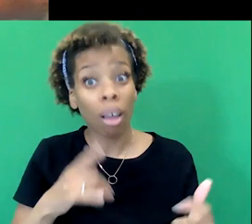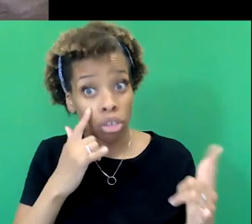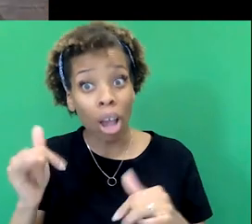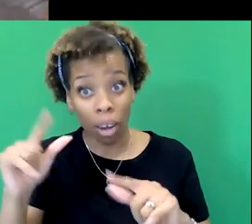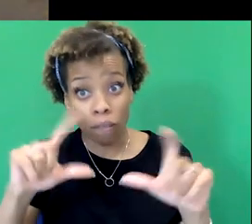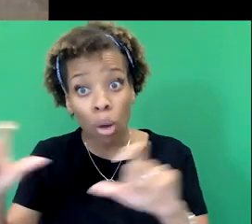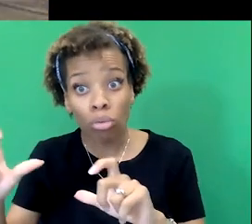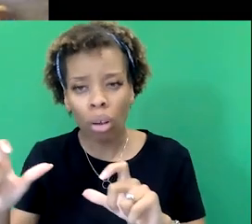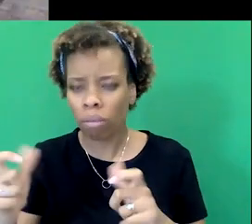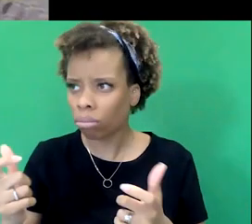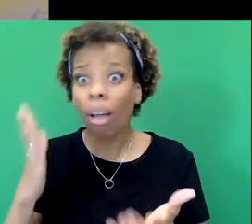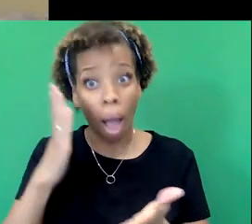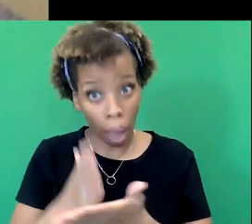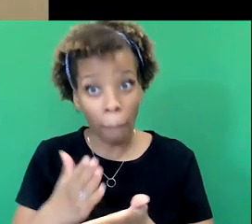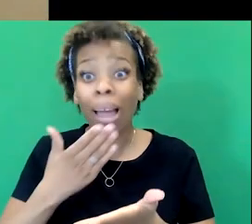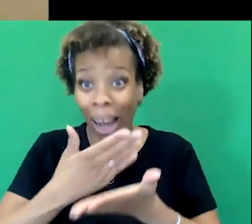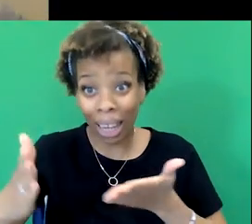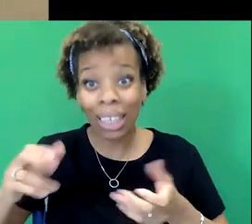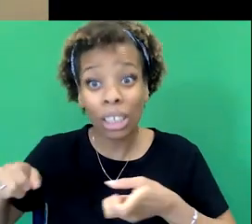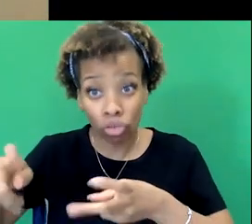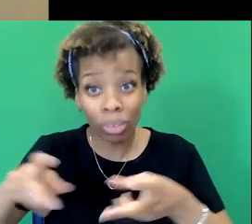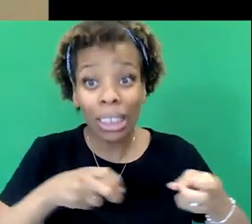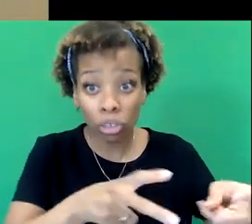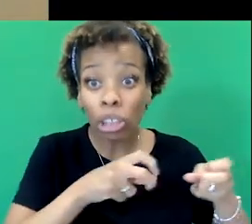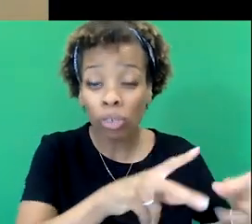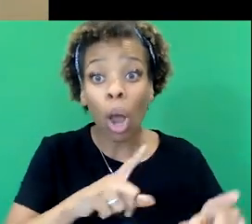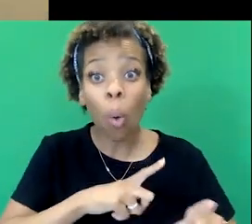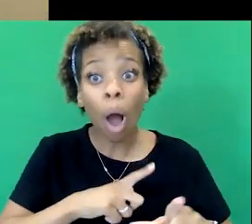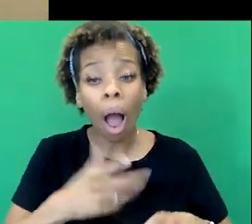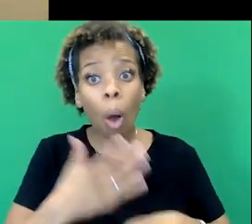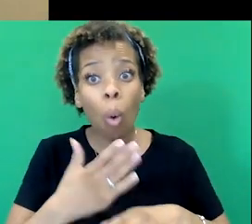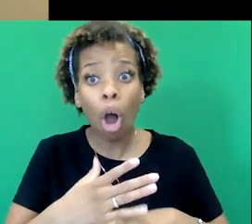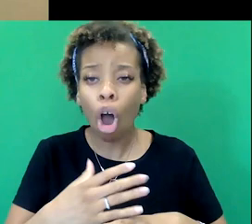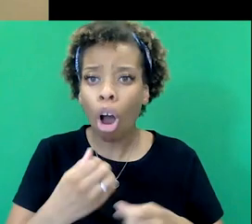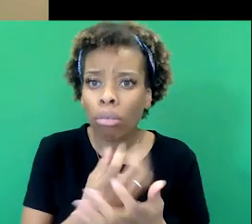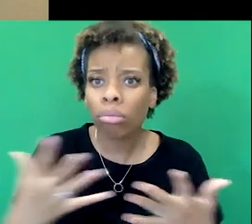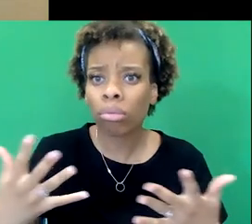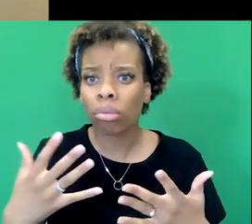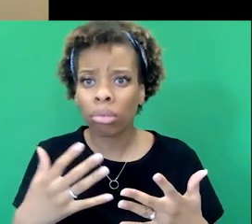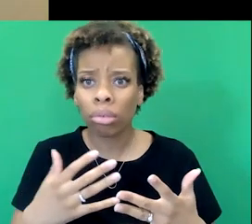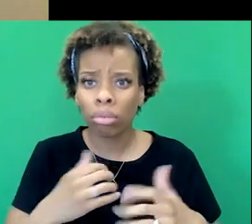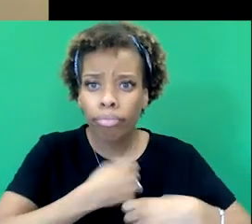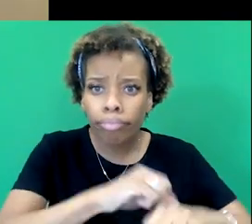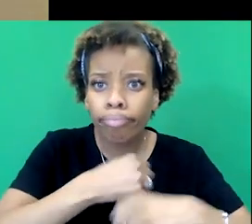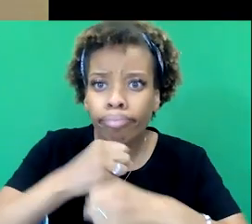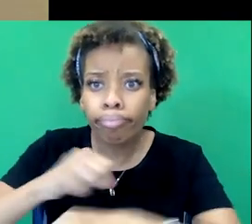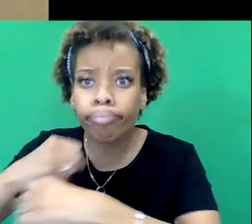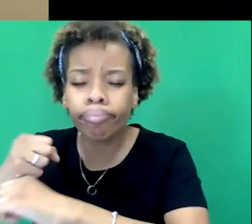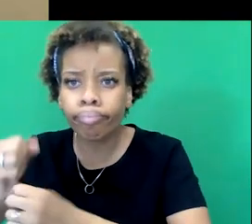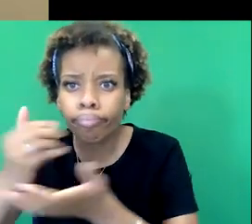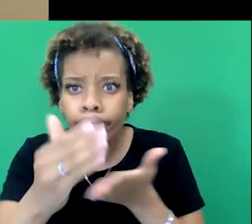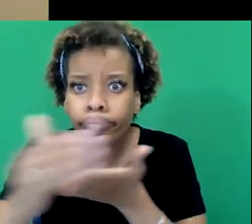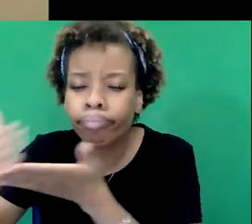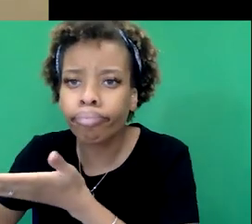50s photographs is clean streets because they had a lot more workmen doing them and they had just less junk that we have. So that's a